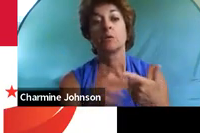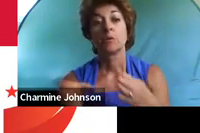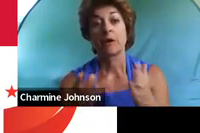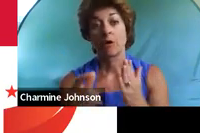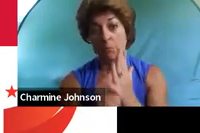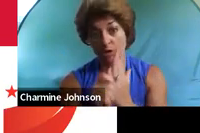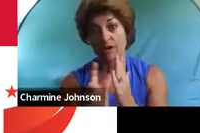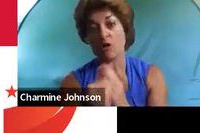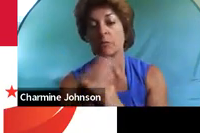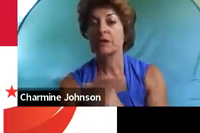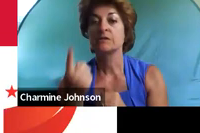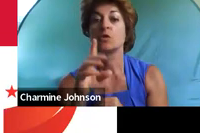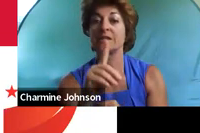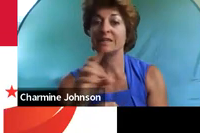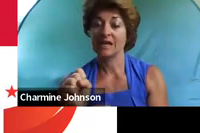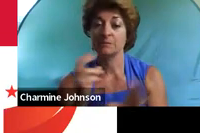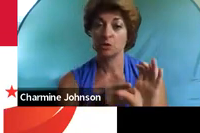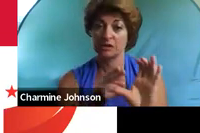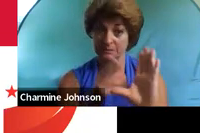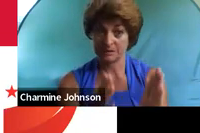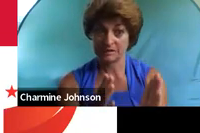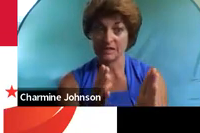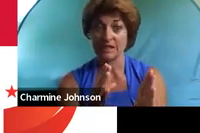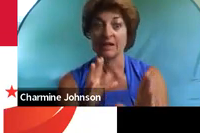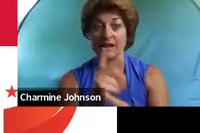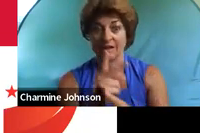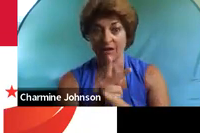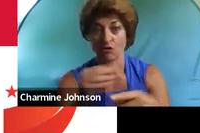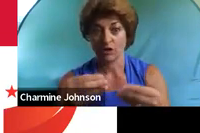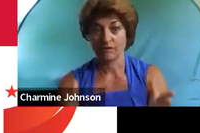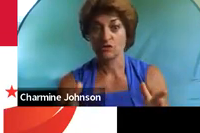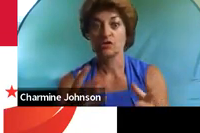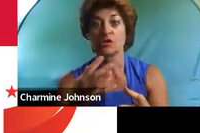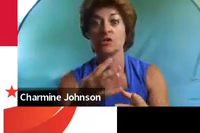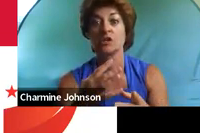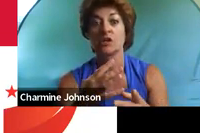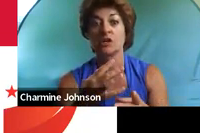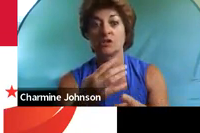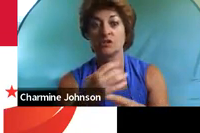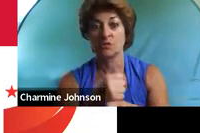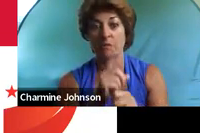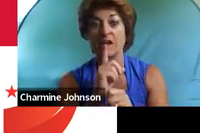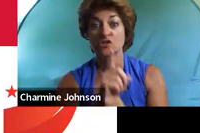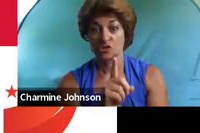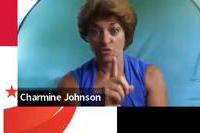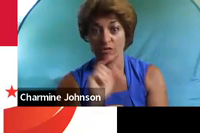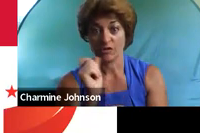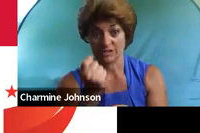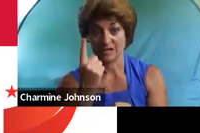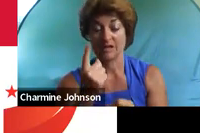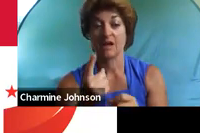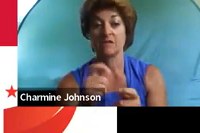or other materials for DDS participants and their caregivers or support staff to ensure that there's an understanding